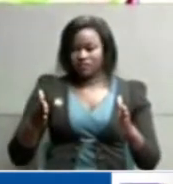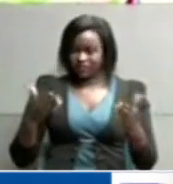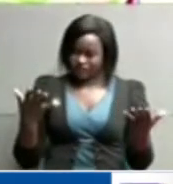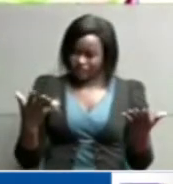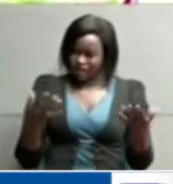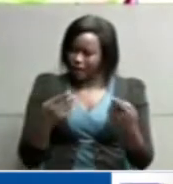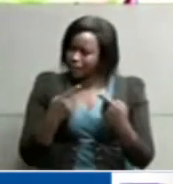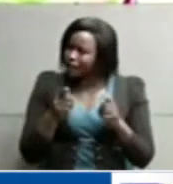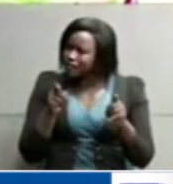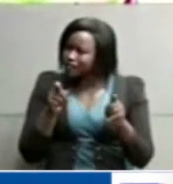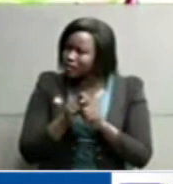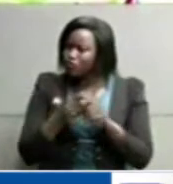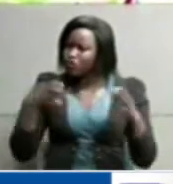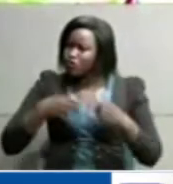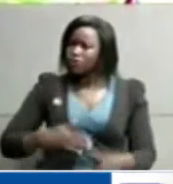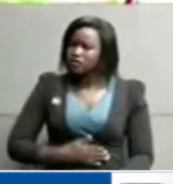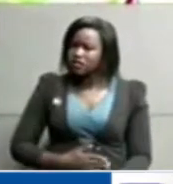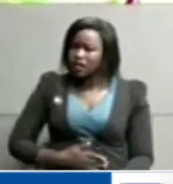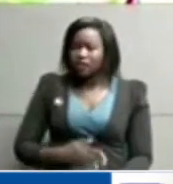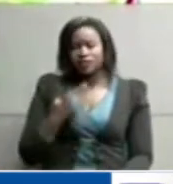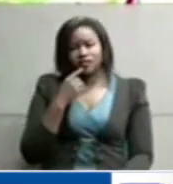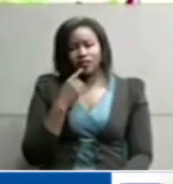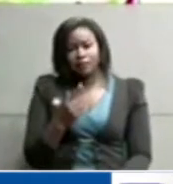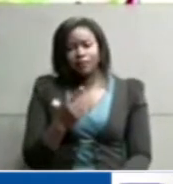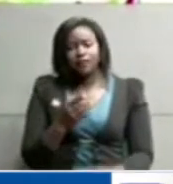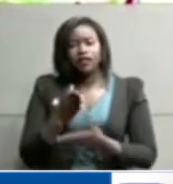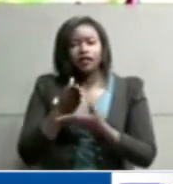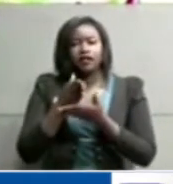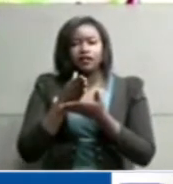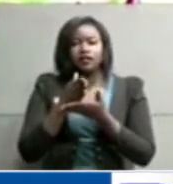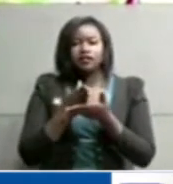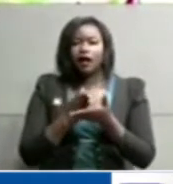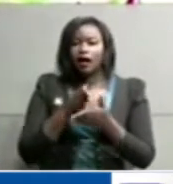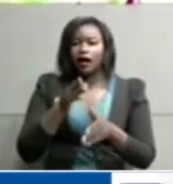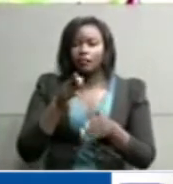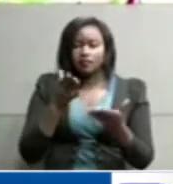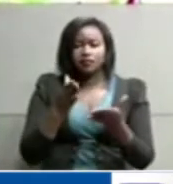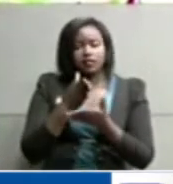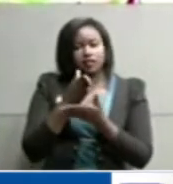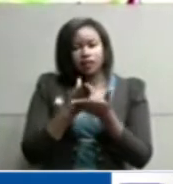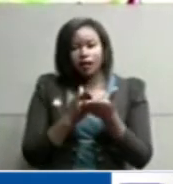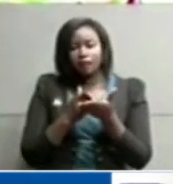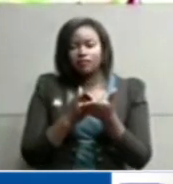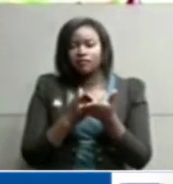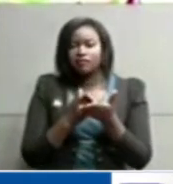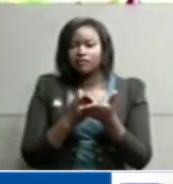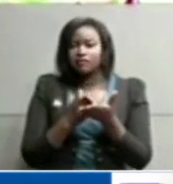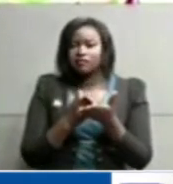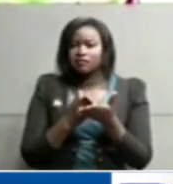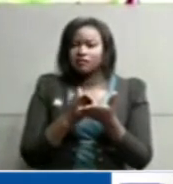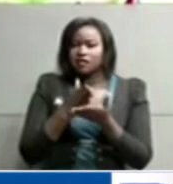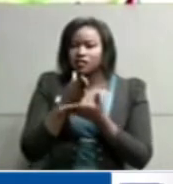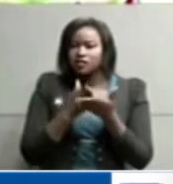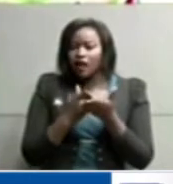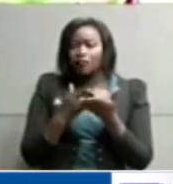But they say that some even remain what they call asymptomatic for